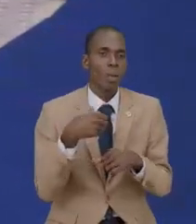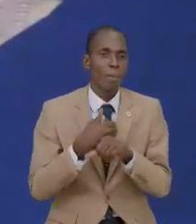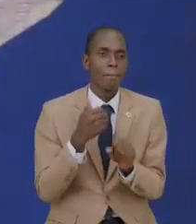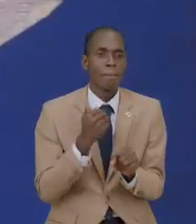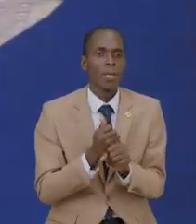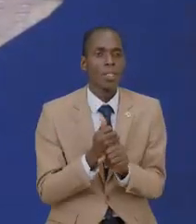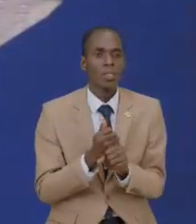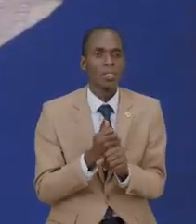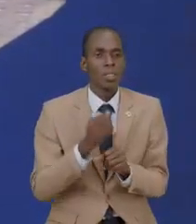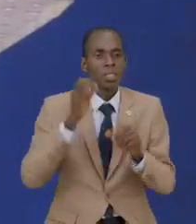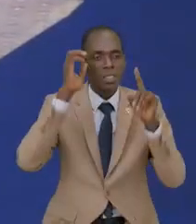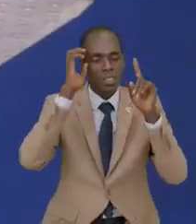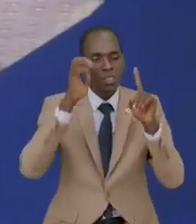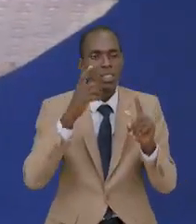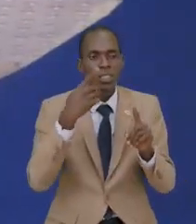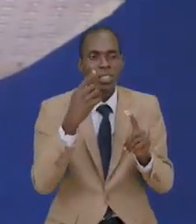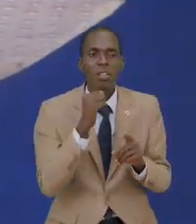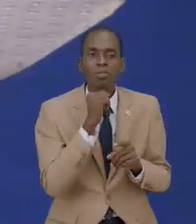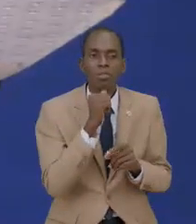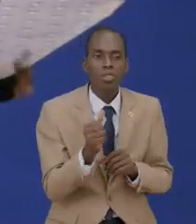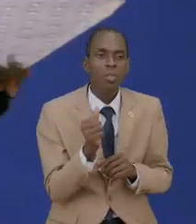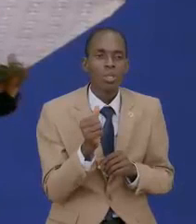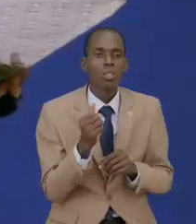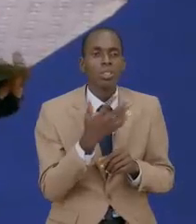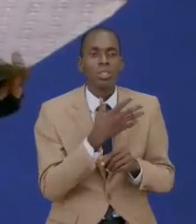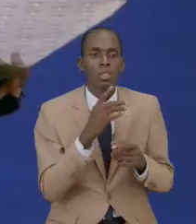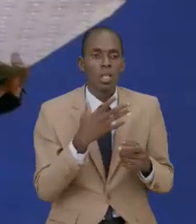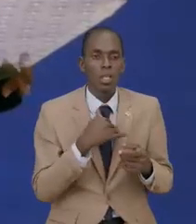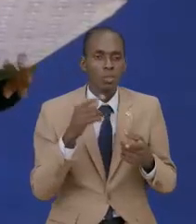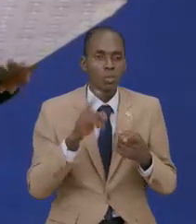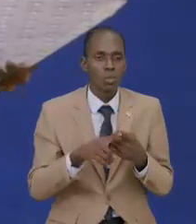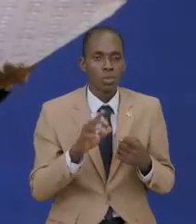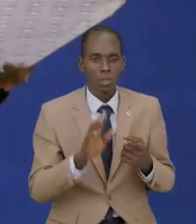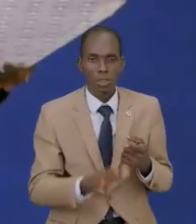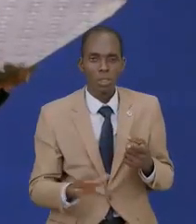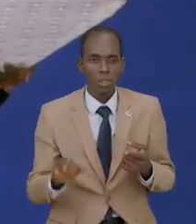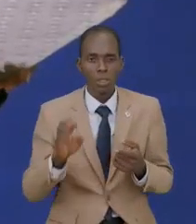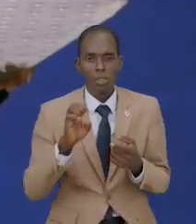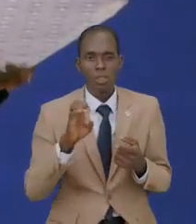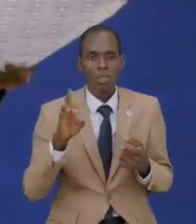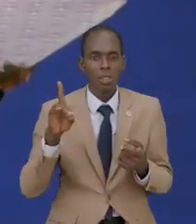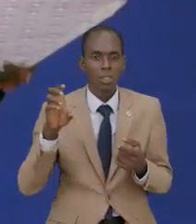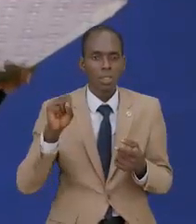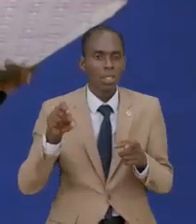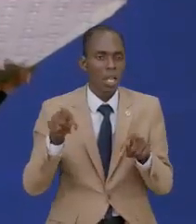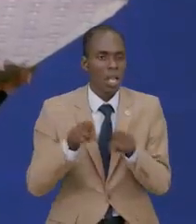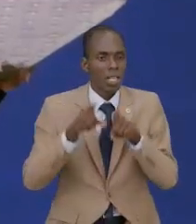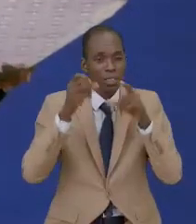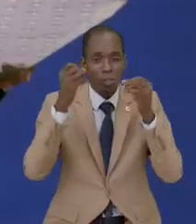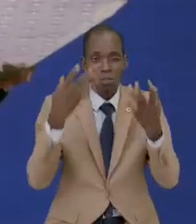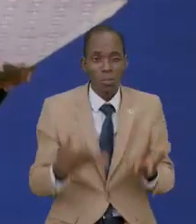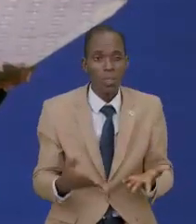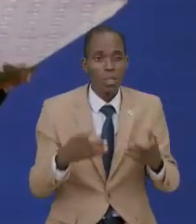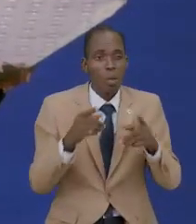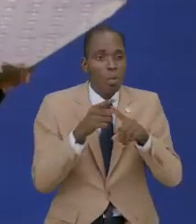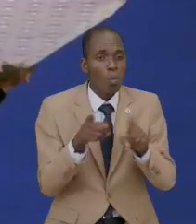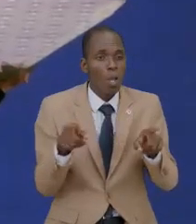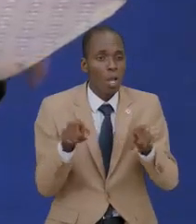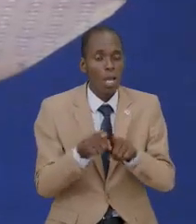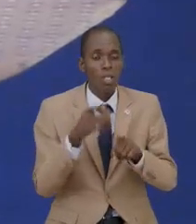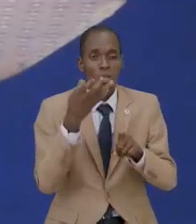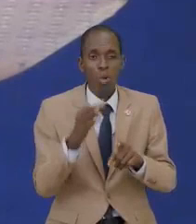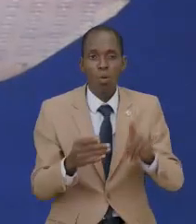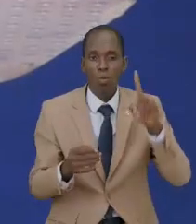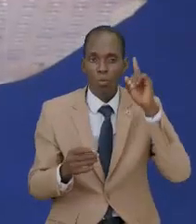he saith not to seeds as of many, but as of